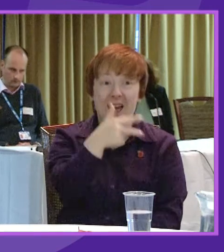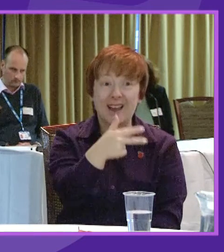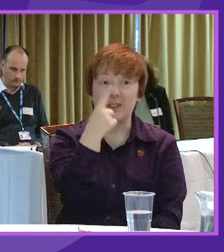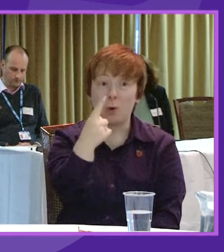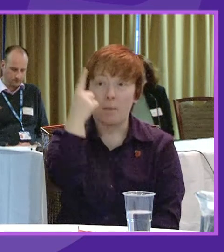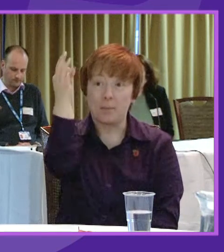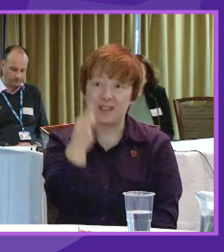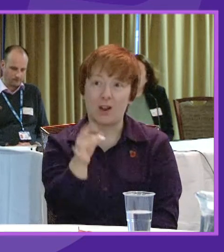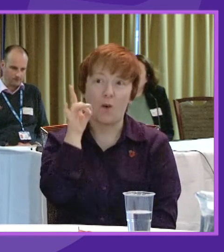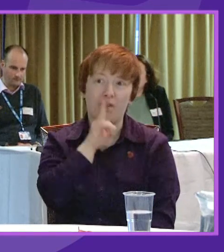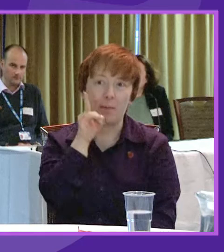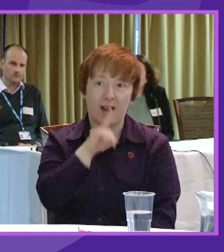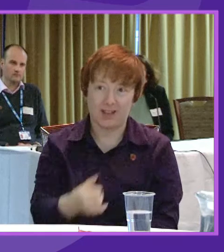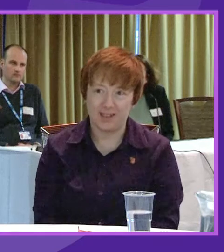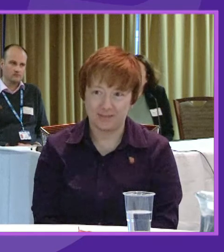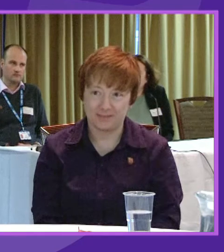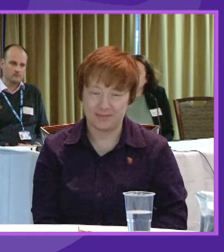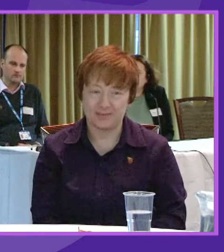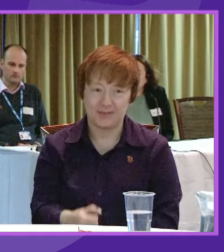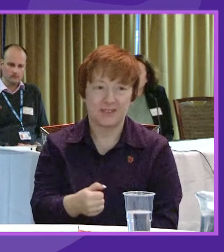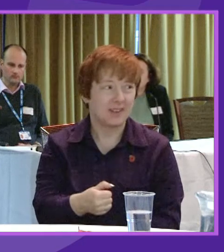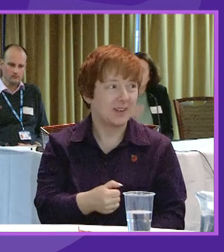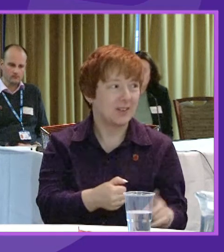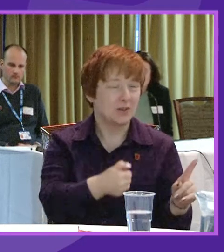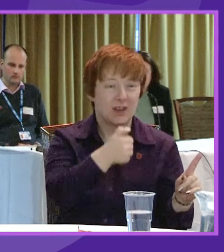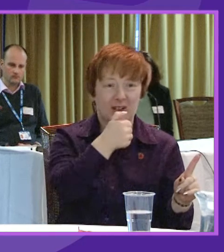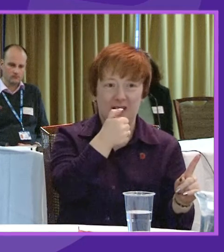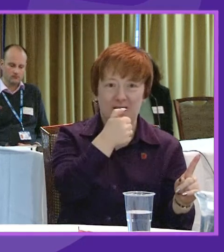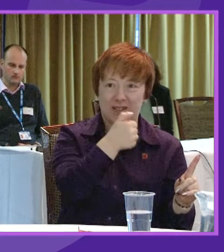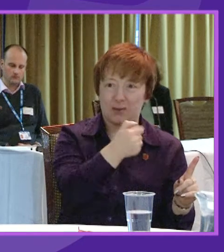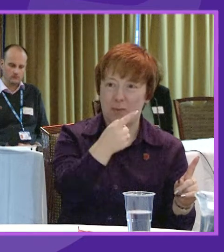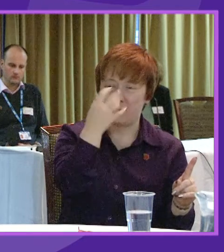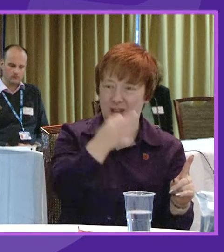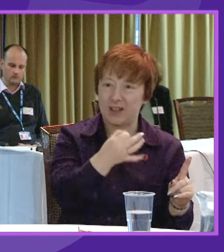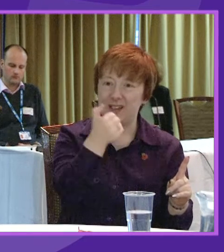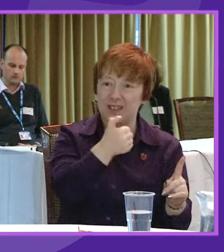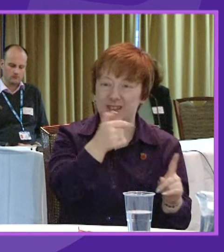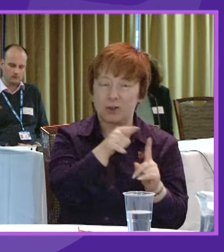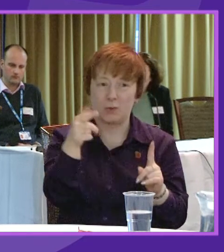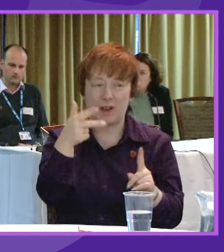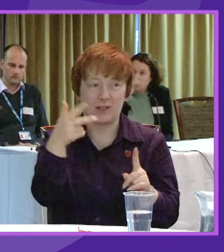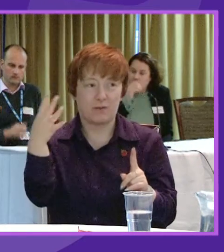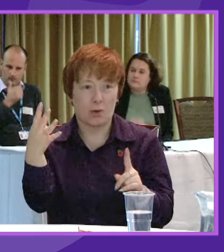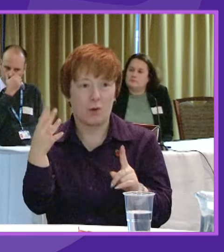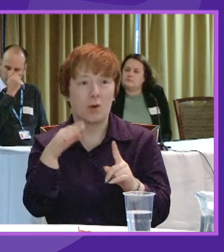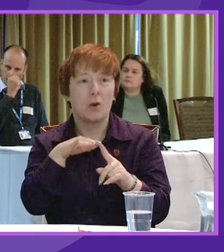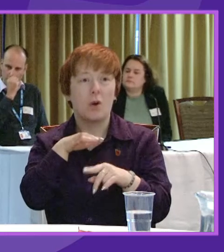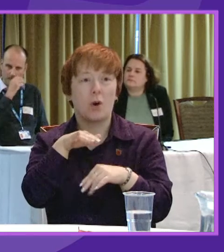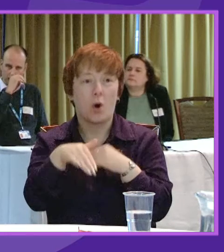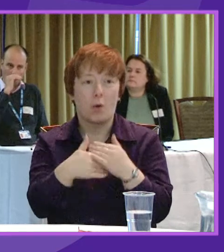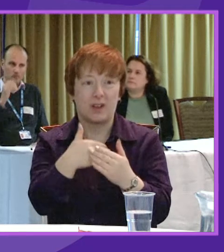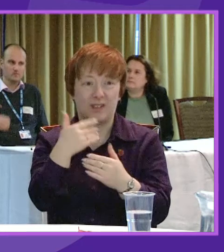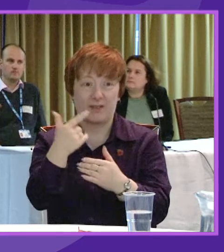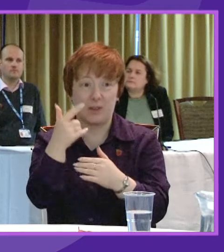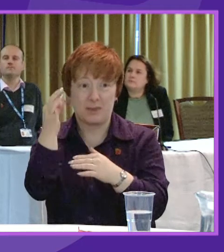So 81% female, 60% aged 16 to 34, actually only 17% of the workforce were aged